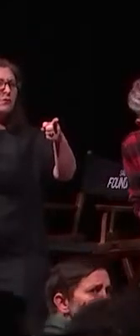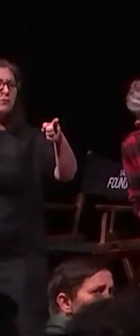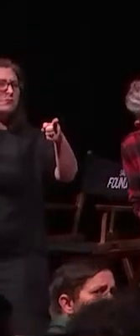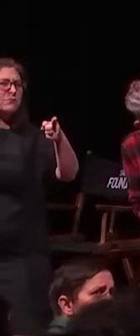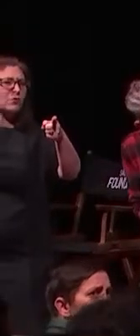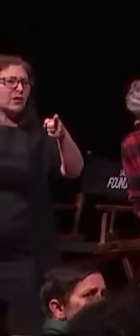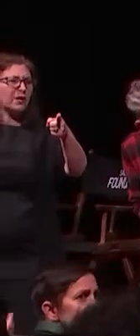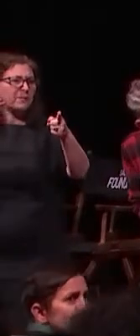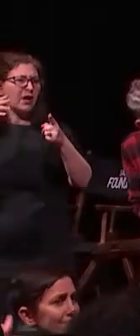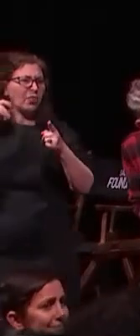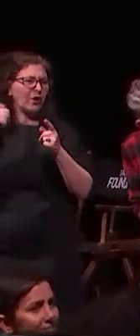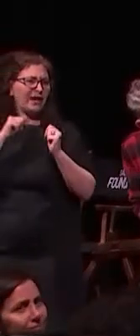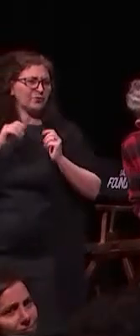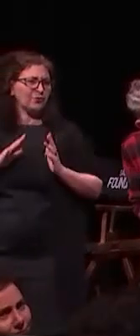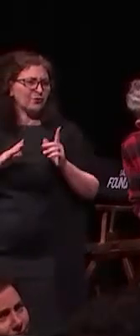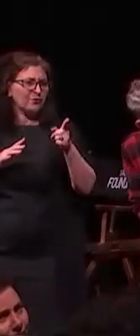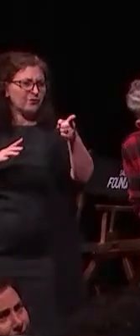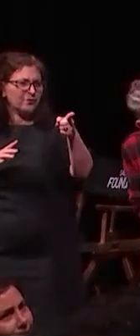film.